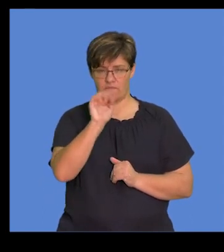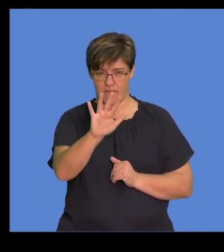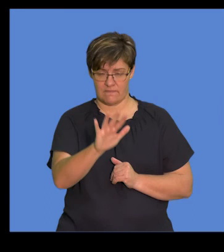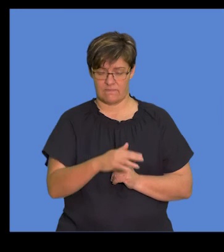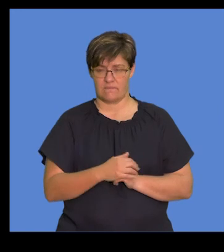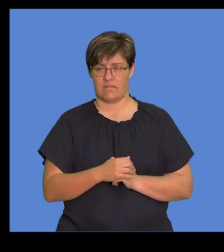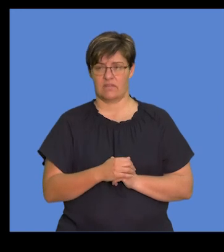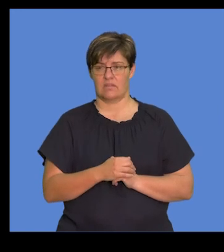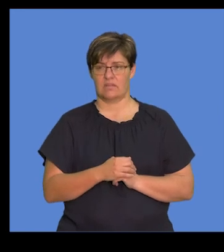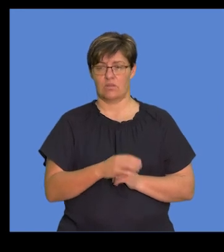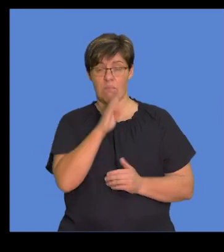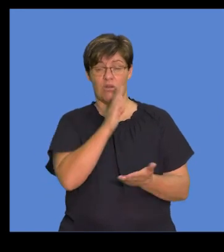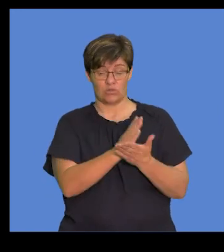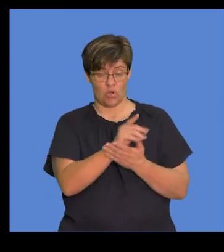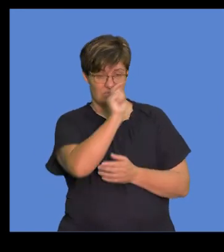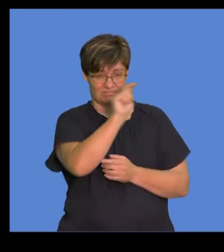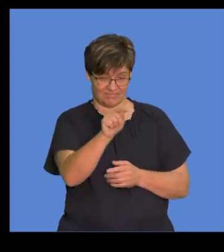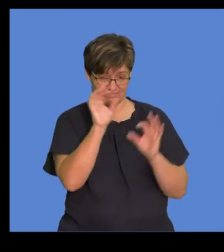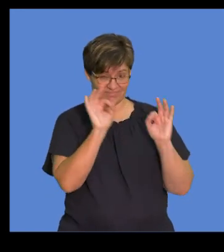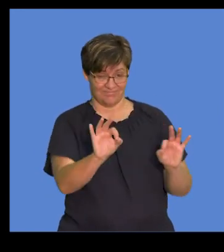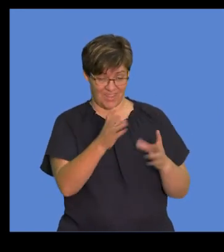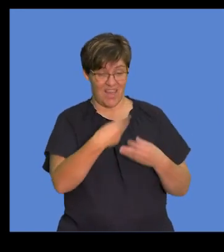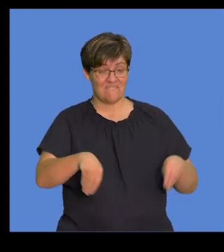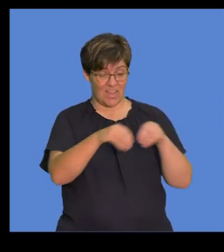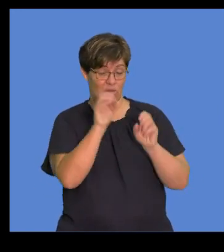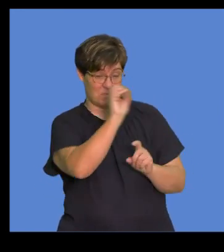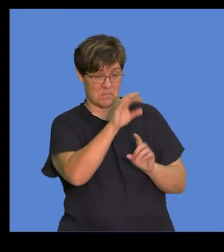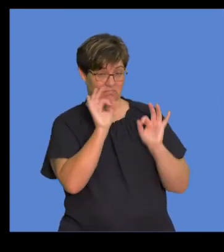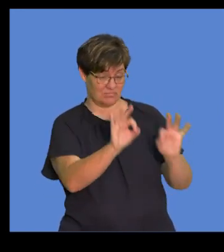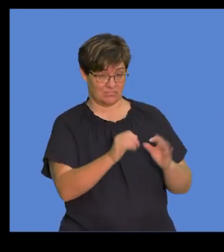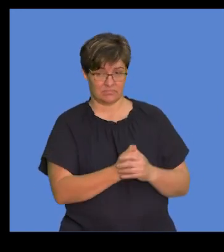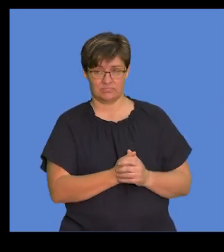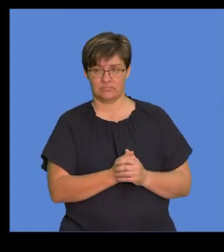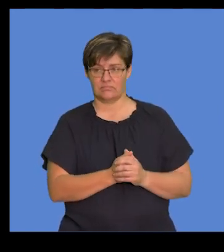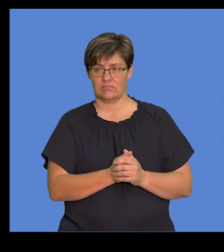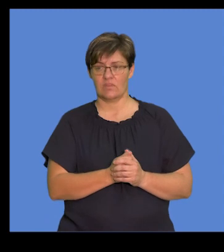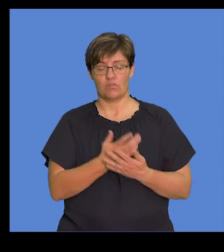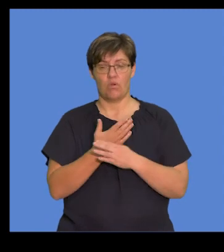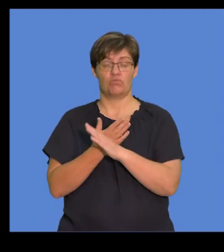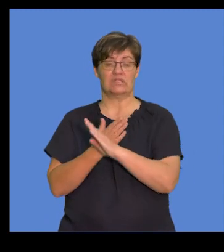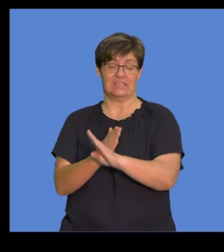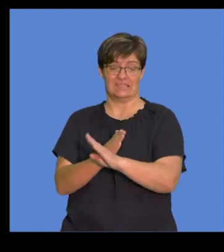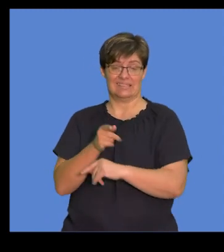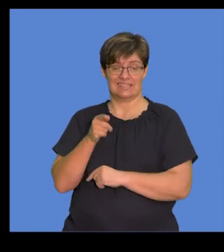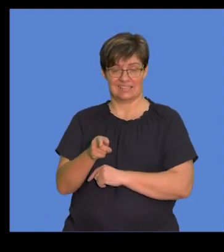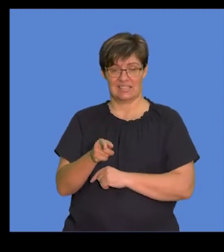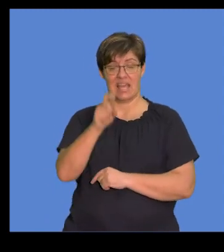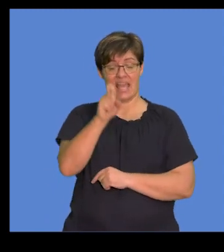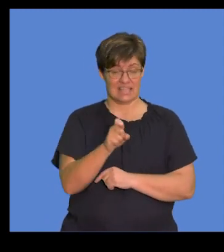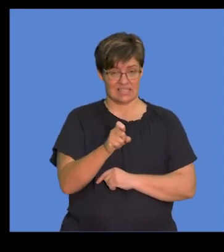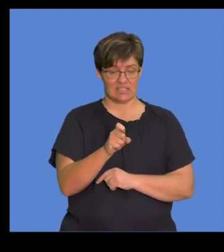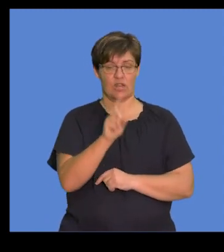okay? It's actually 1.5, okay? Make sure that the values that you enter is correct. So